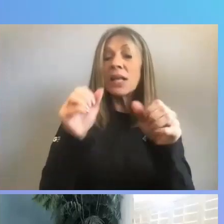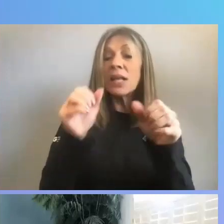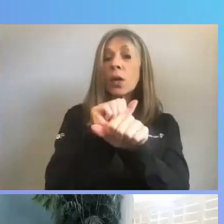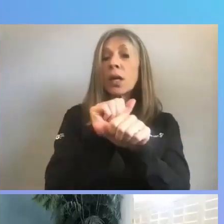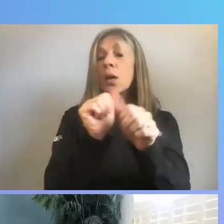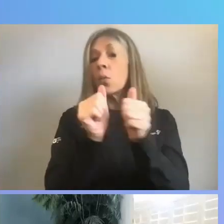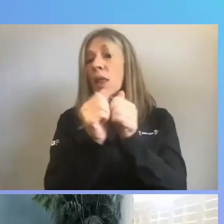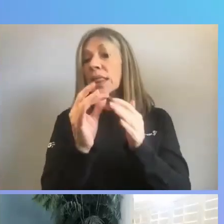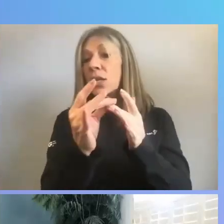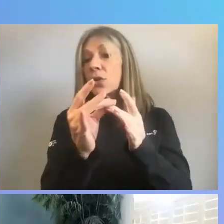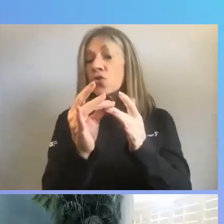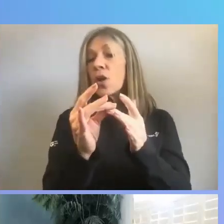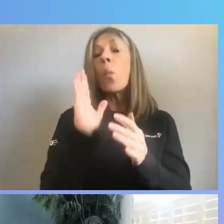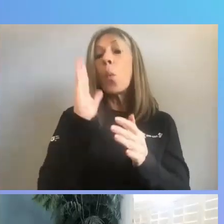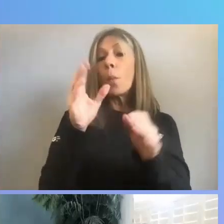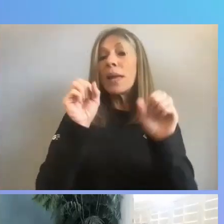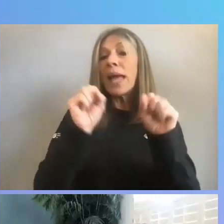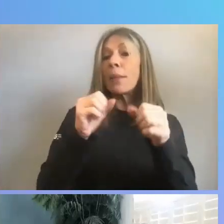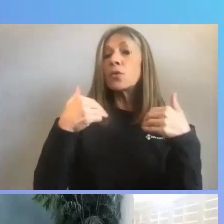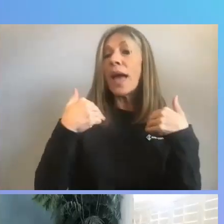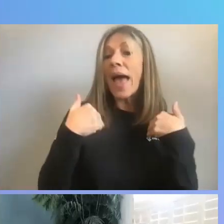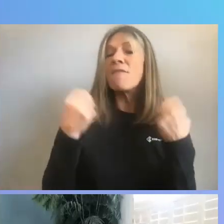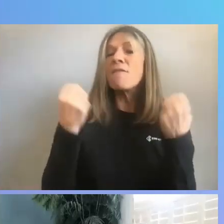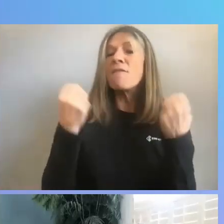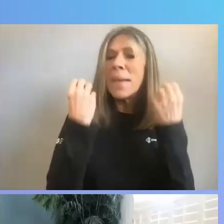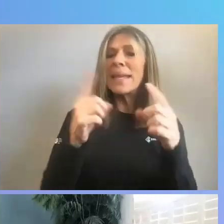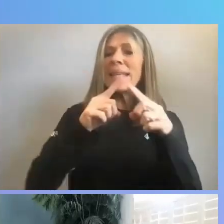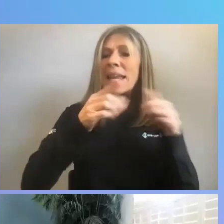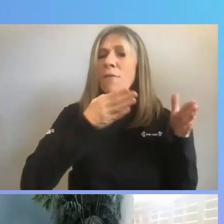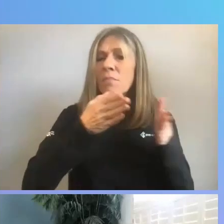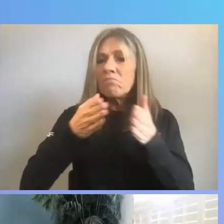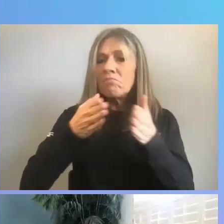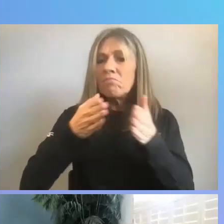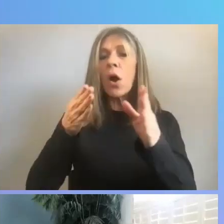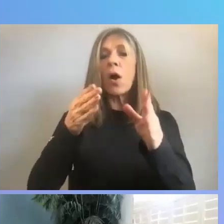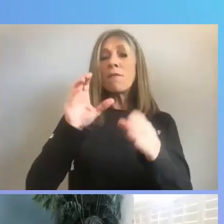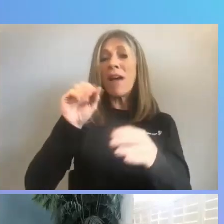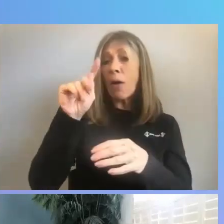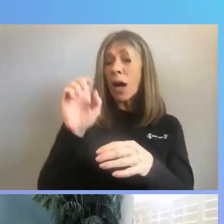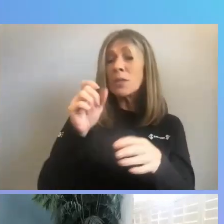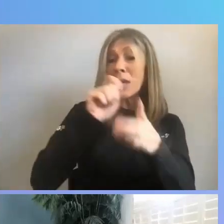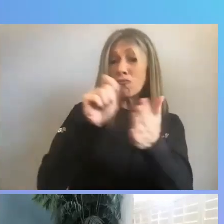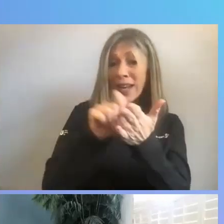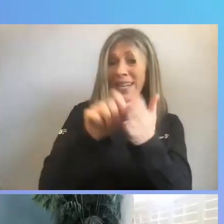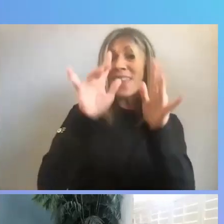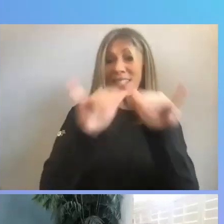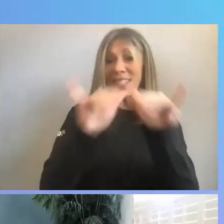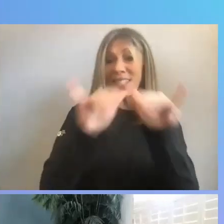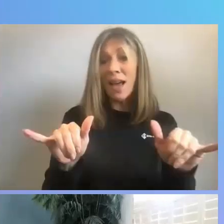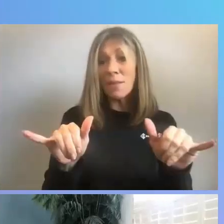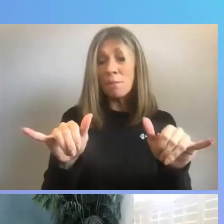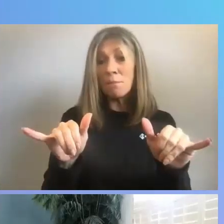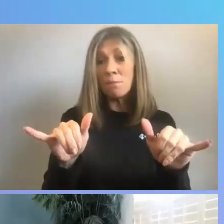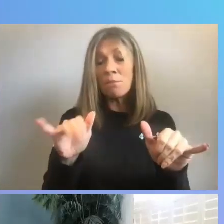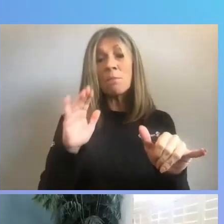is going to be able to have multiple streams of different outcomes being written at the same time. So I'm going to take